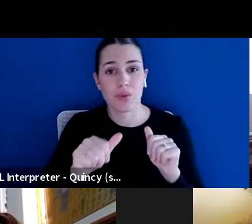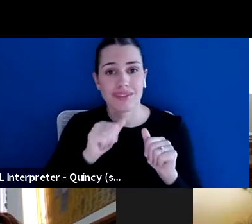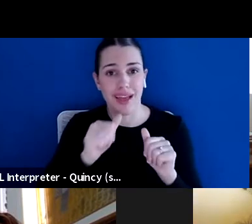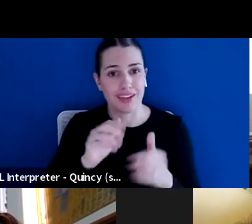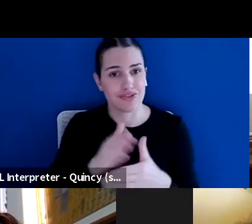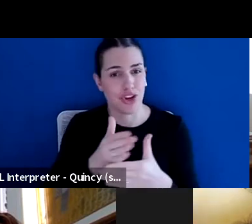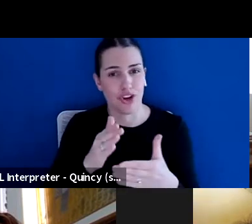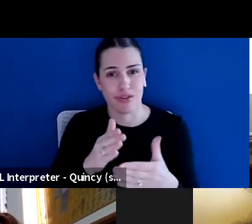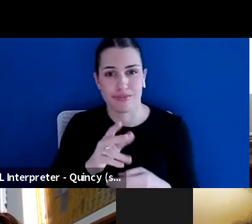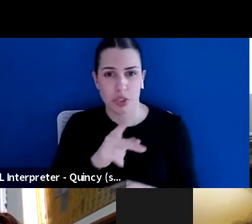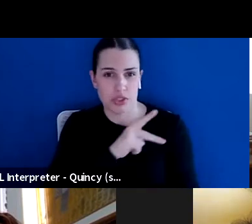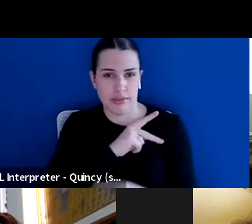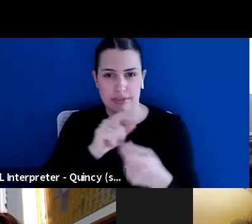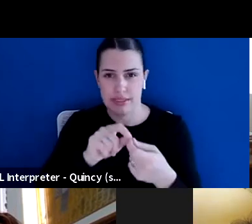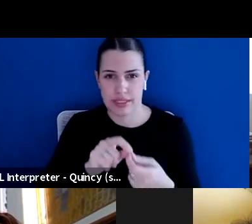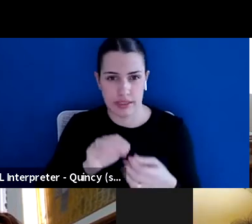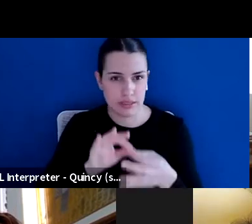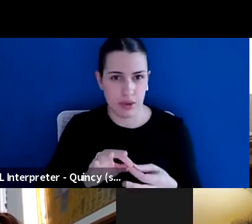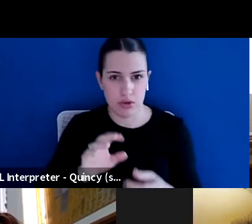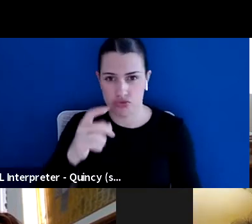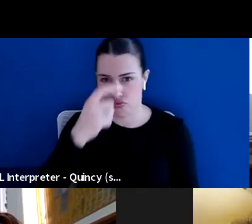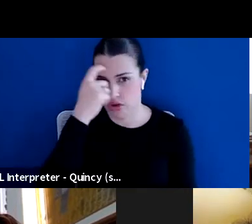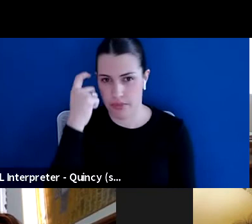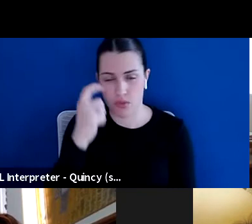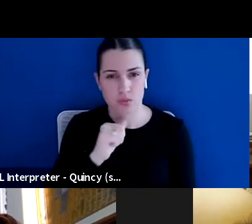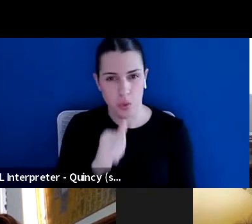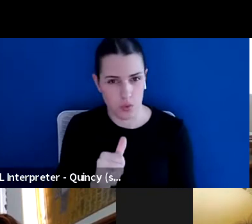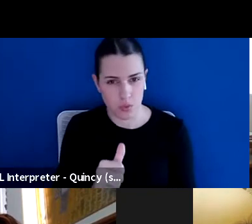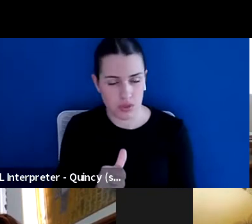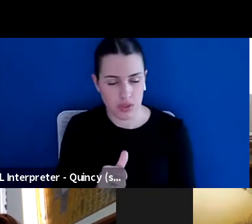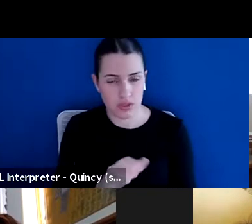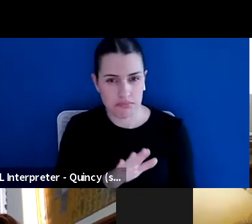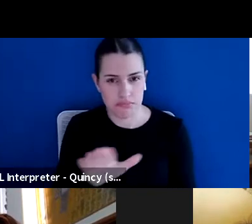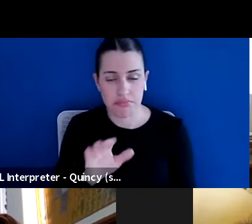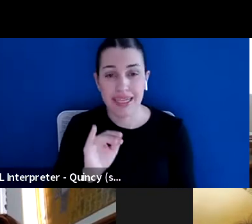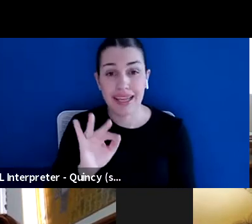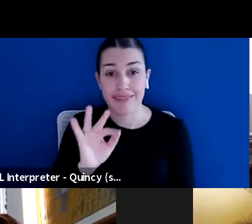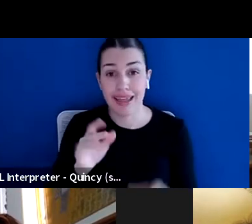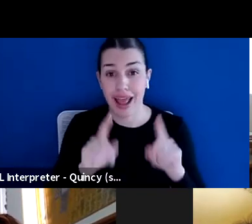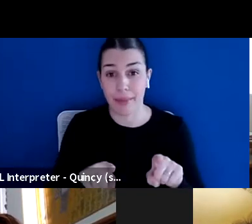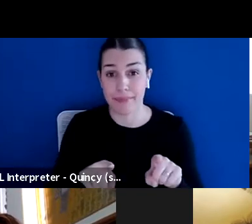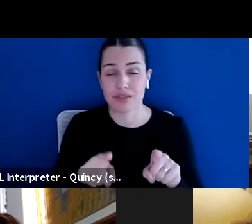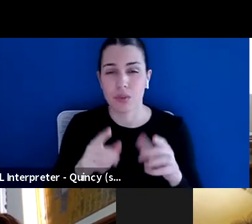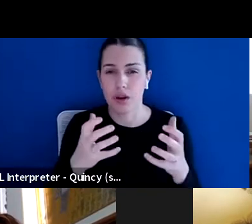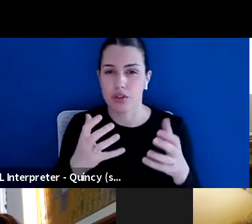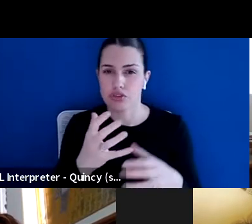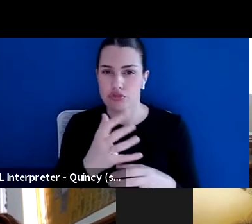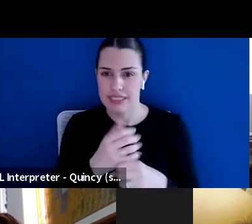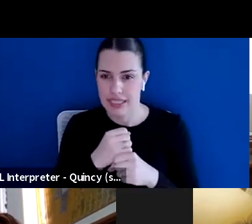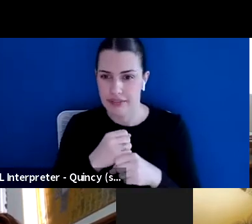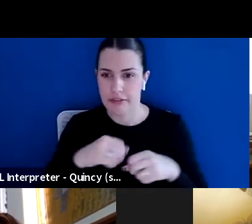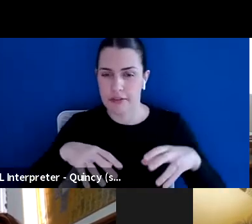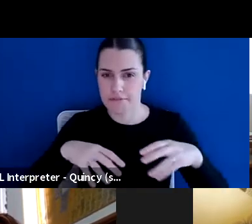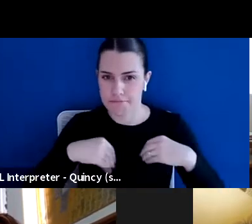especially pertaining to trauma. But if that does happen, we just want to kind of reiterate receiving and believing and sharing the